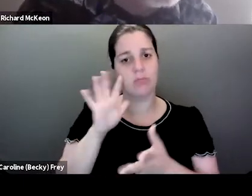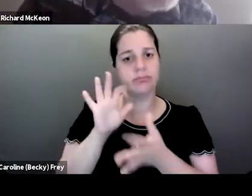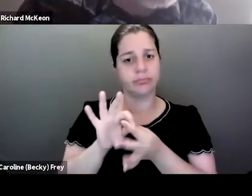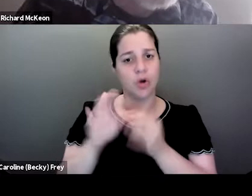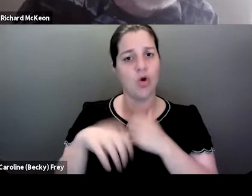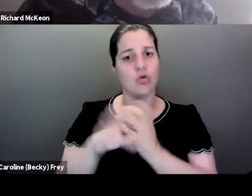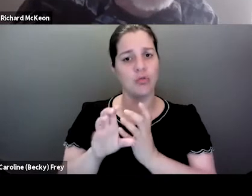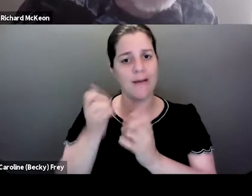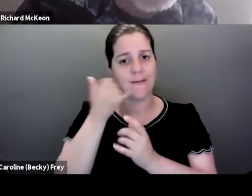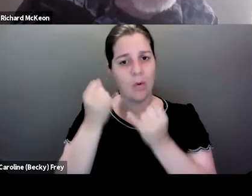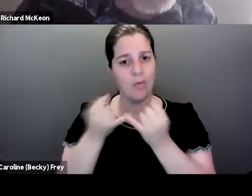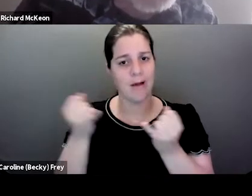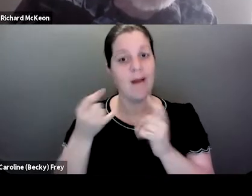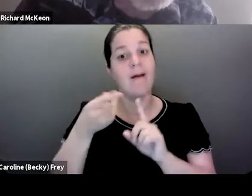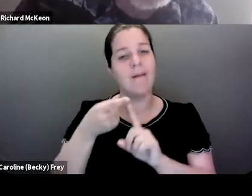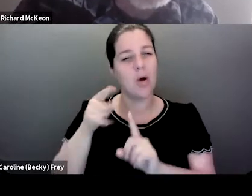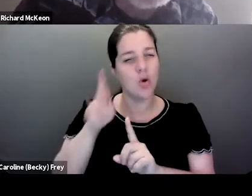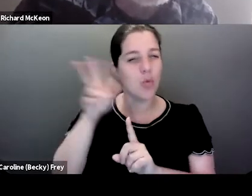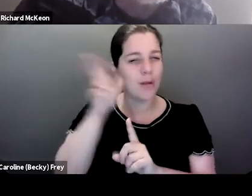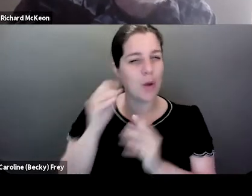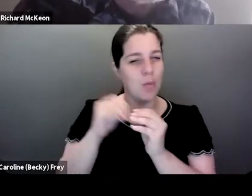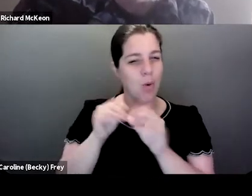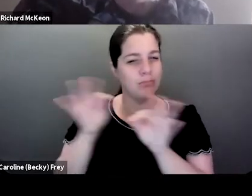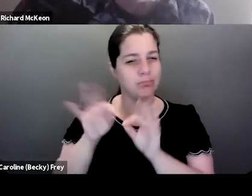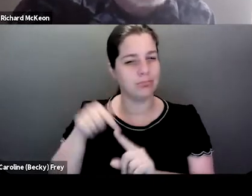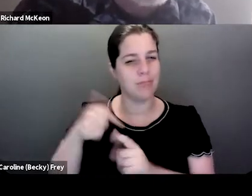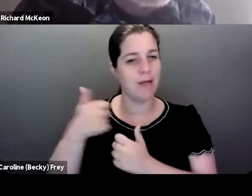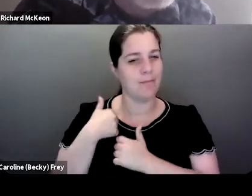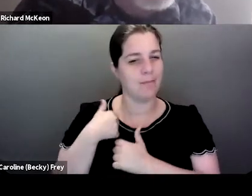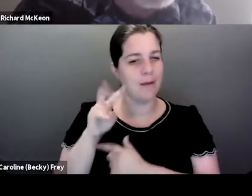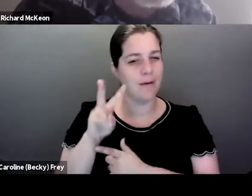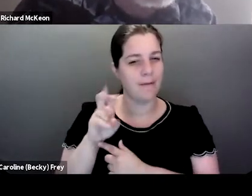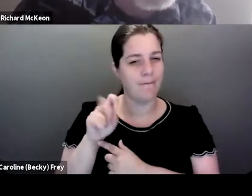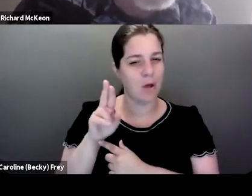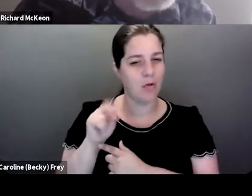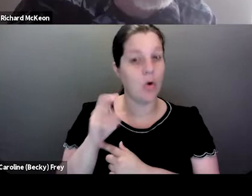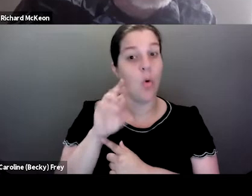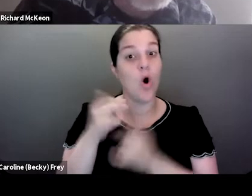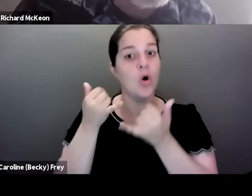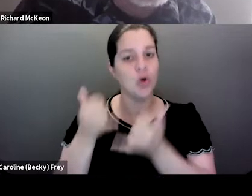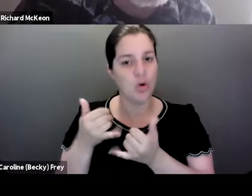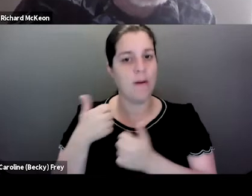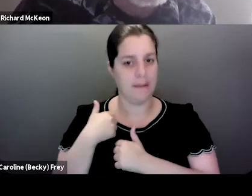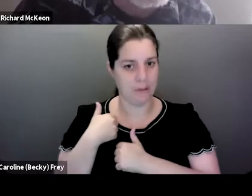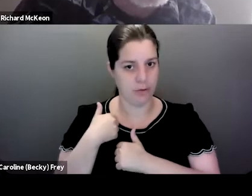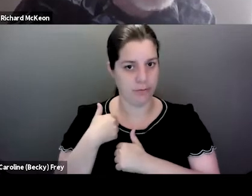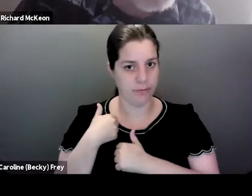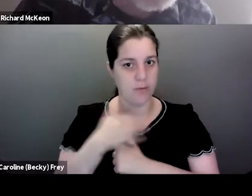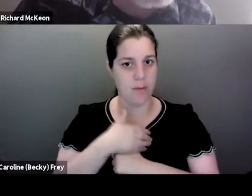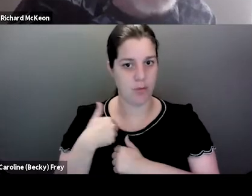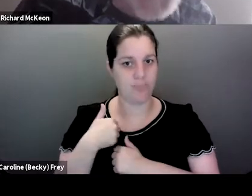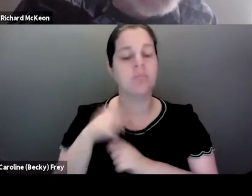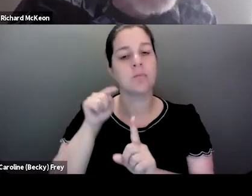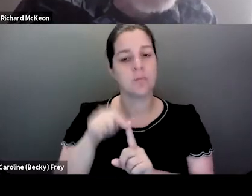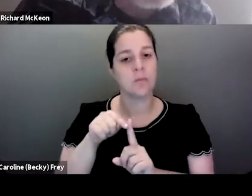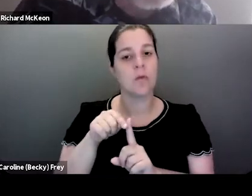you'll be hearing more from Lisa Kearney later on. There's an option to press 2, which is on the recording